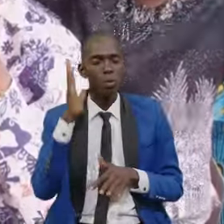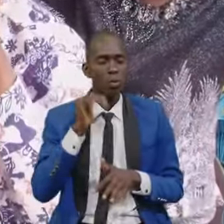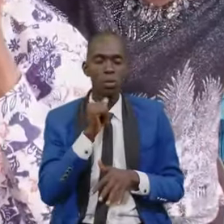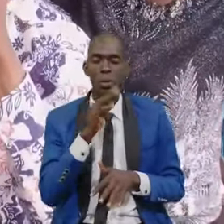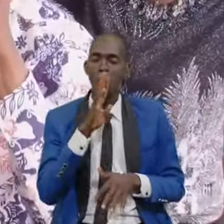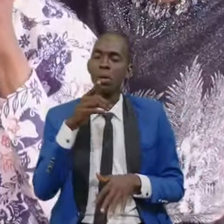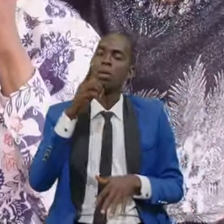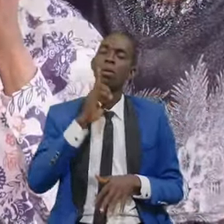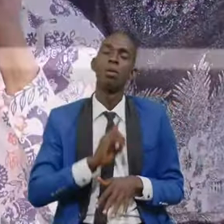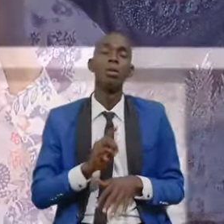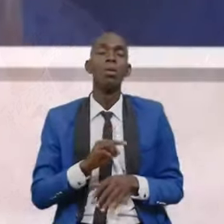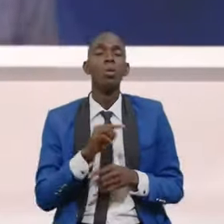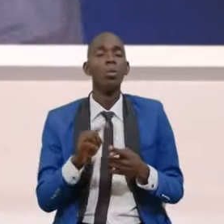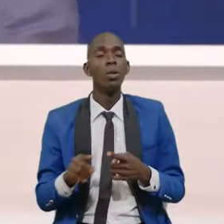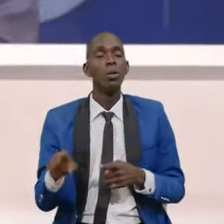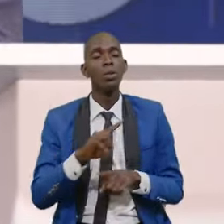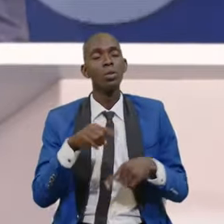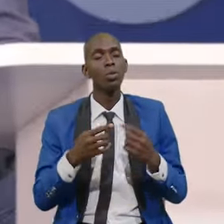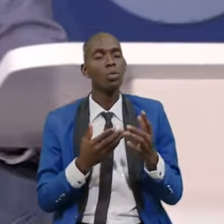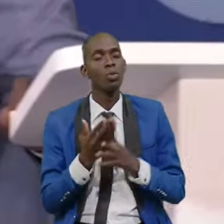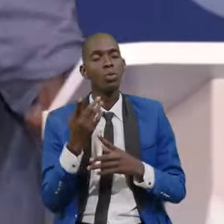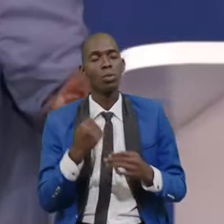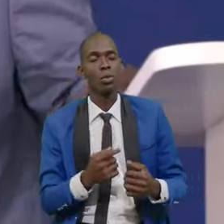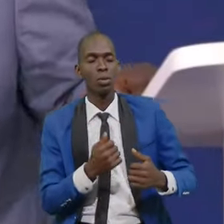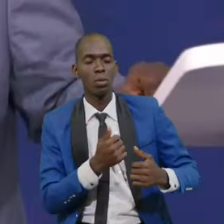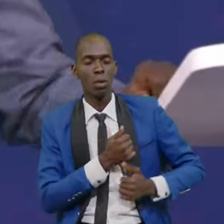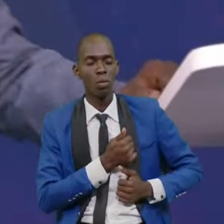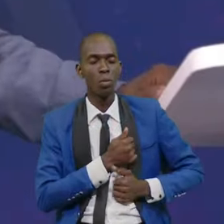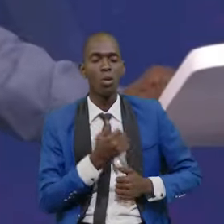they go through the army of termites,